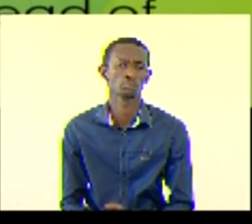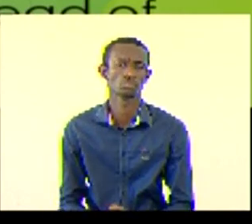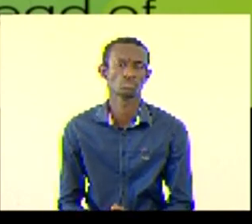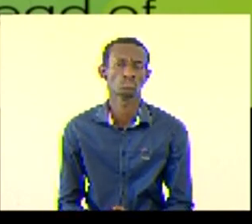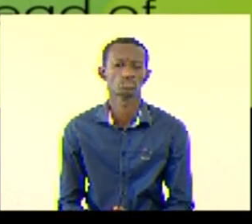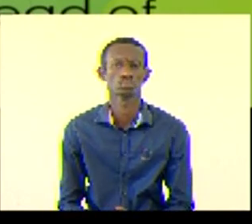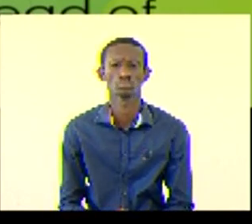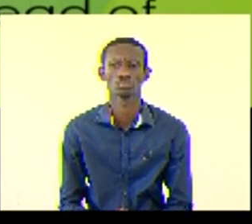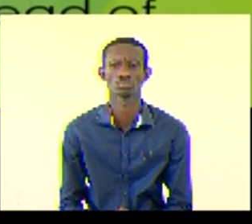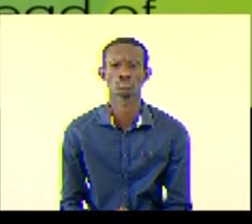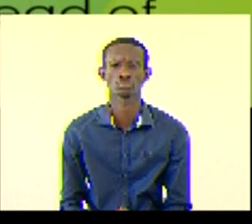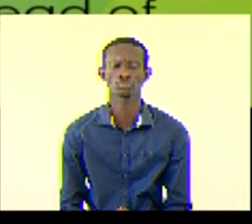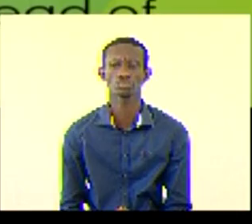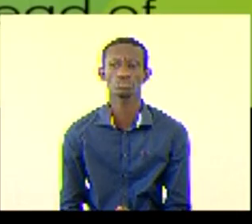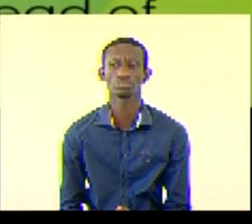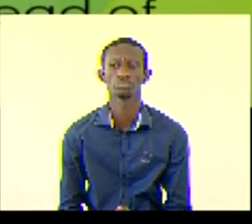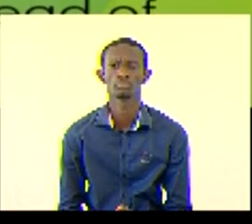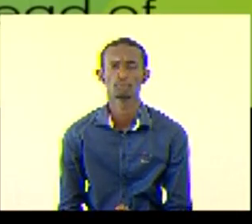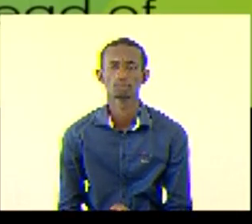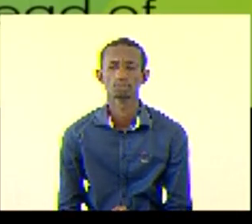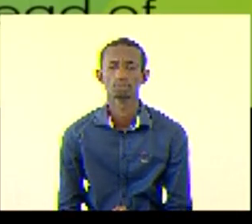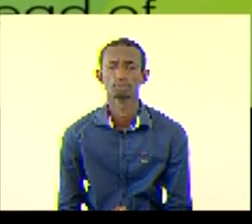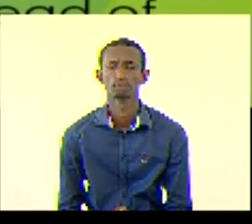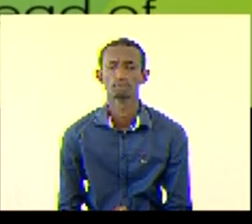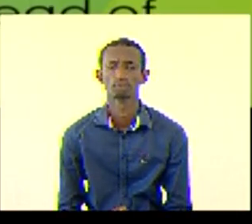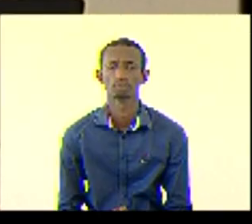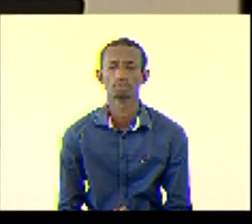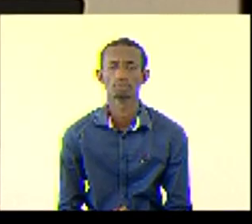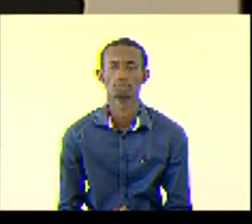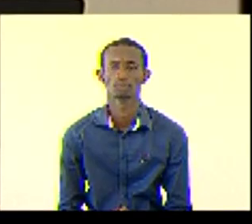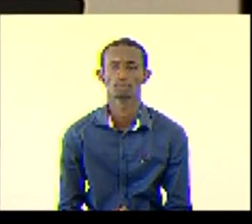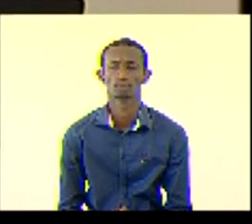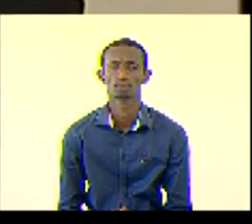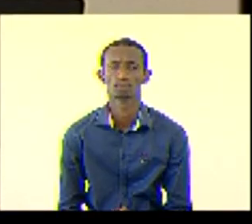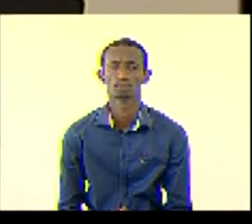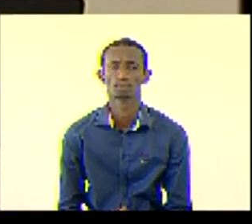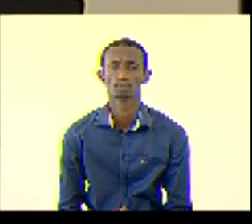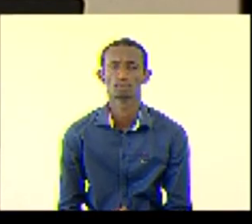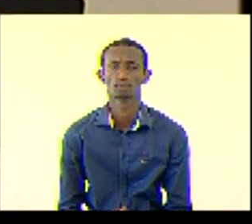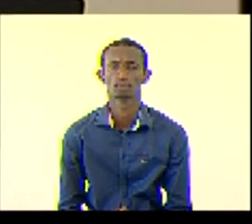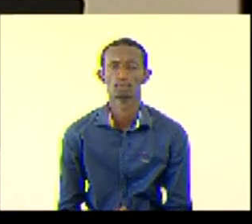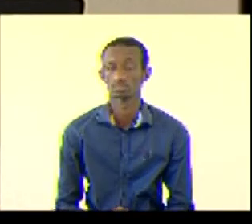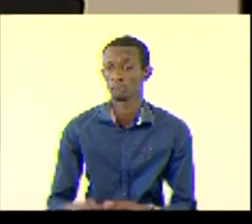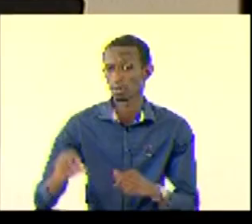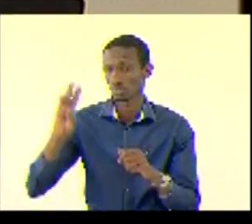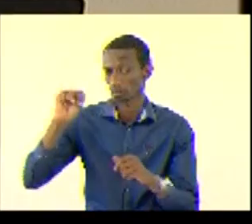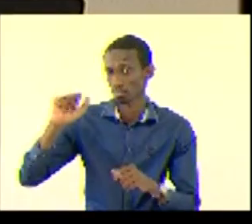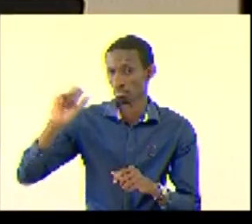oxide at the end of after the end of the reaction remaining constant. So